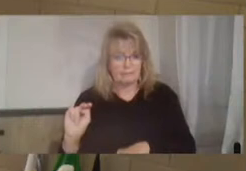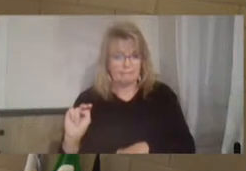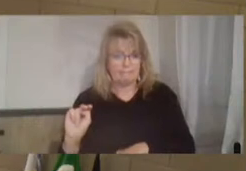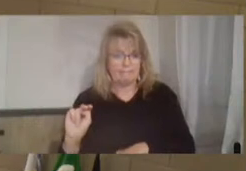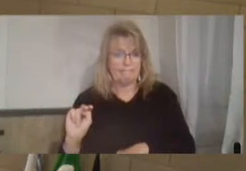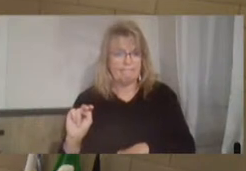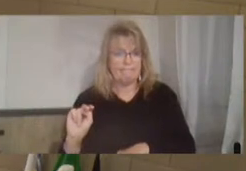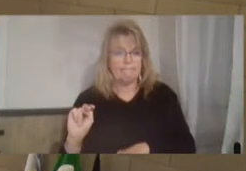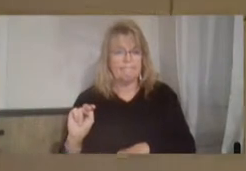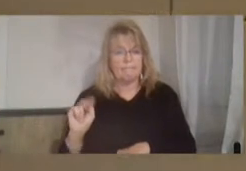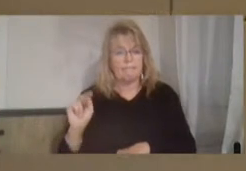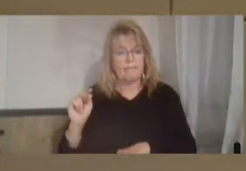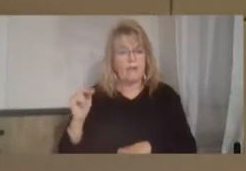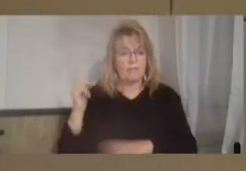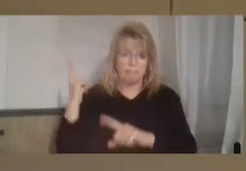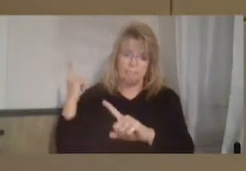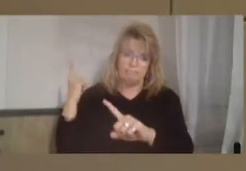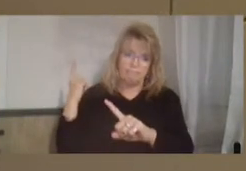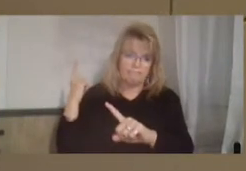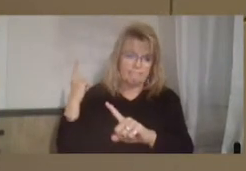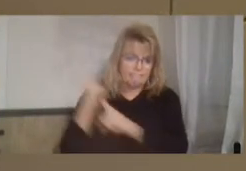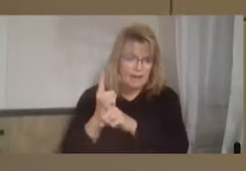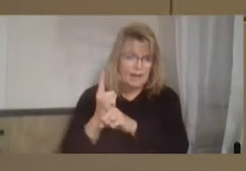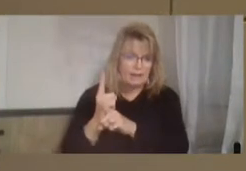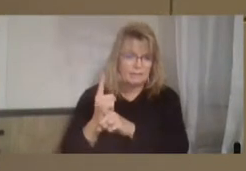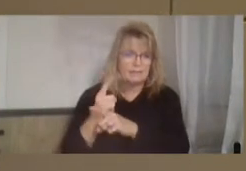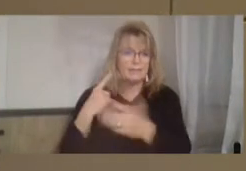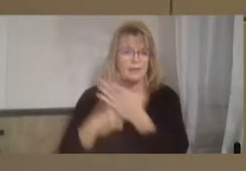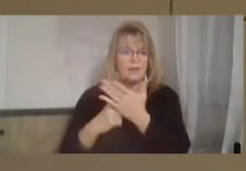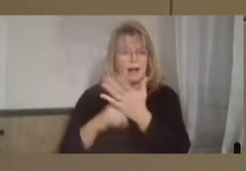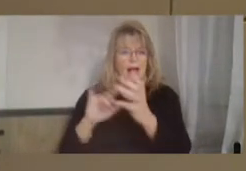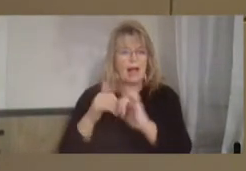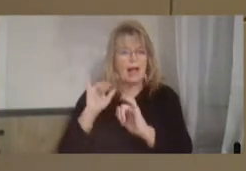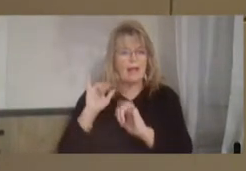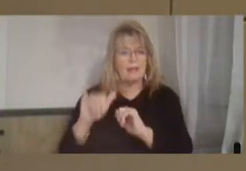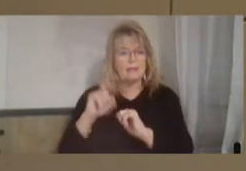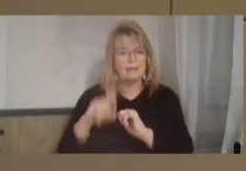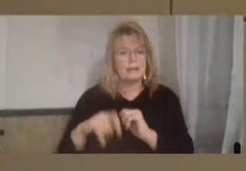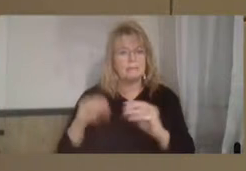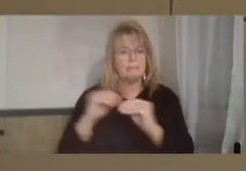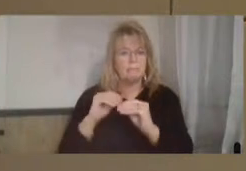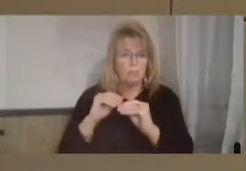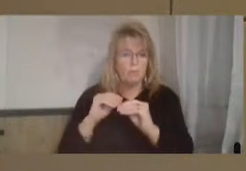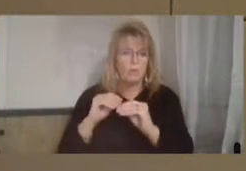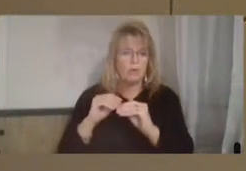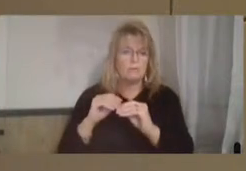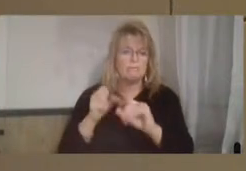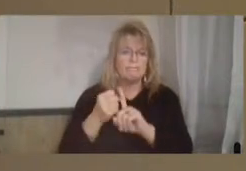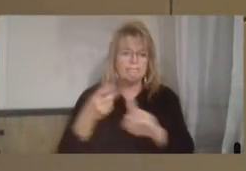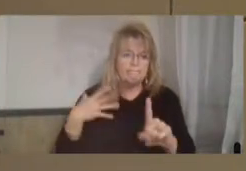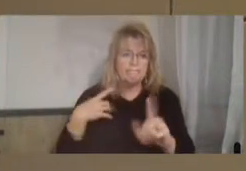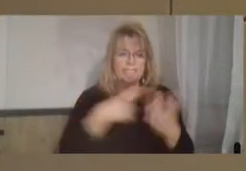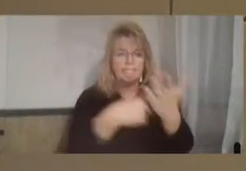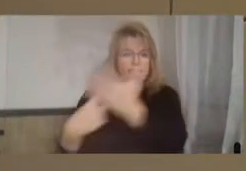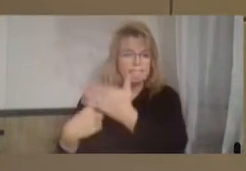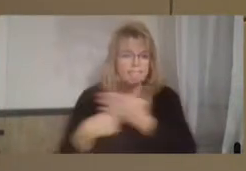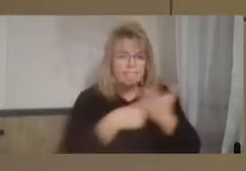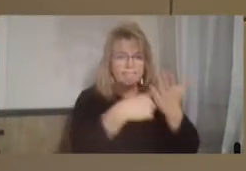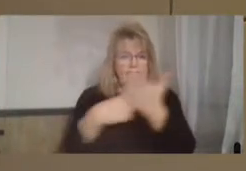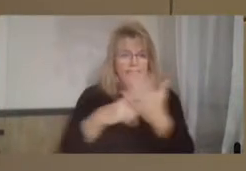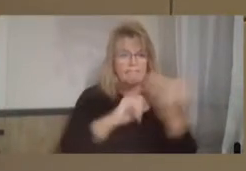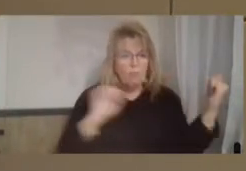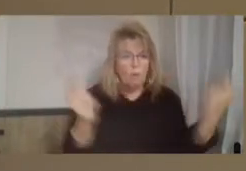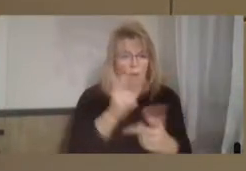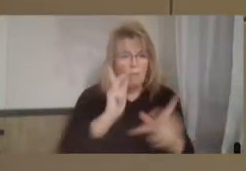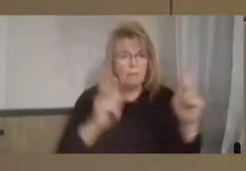was right on point when she talked about how this needs further conversation between all the parties. I